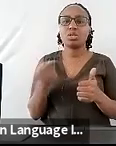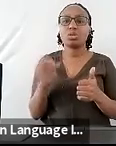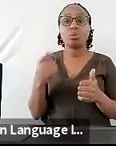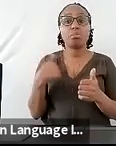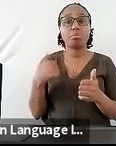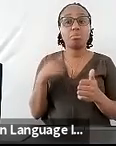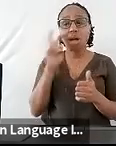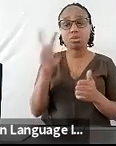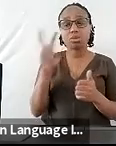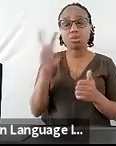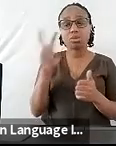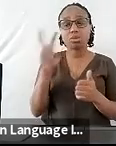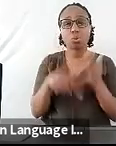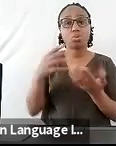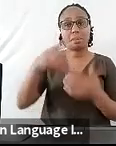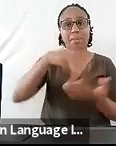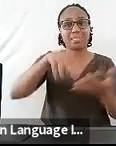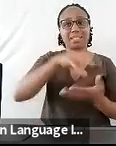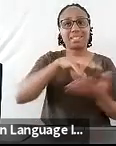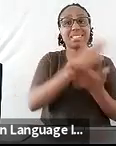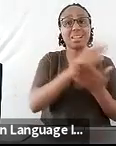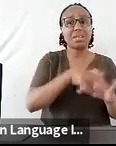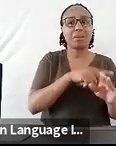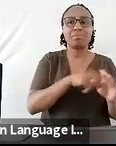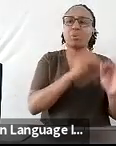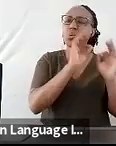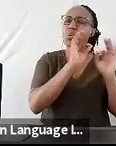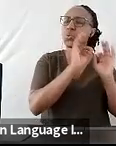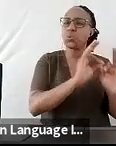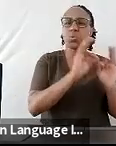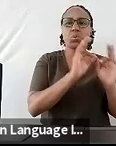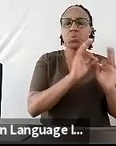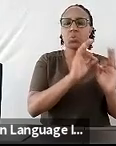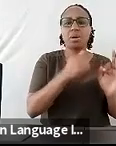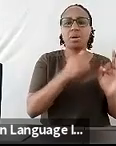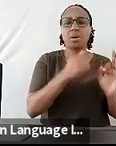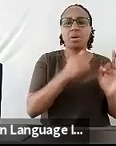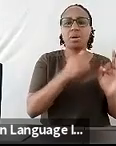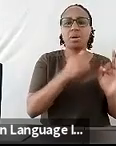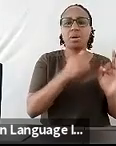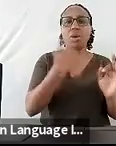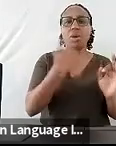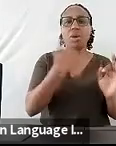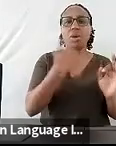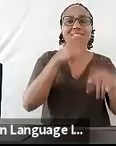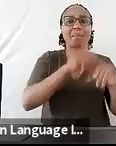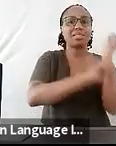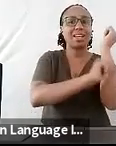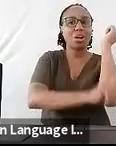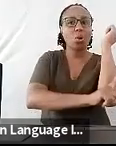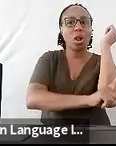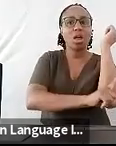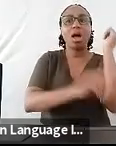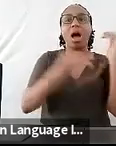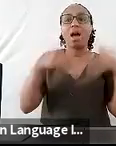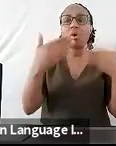it's fantastic. I always have a great time in Senegal. I always have a great time. When I was in the DRC in